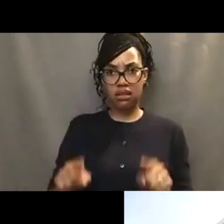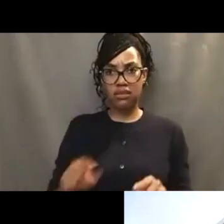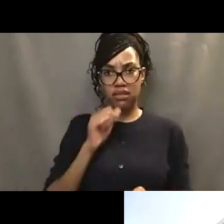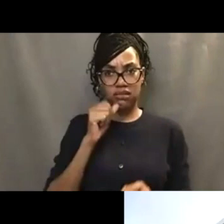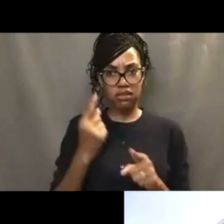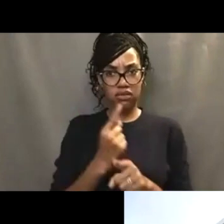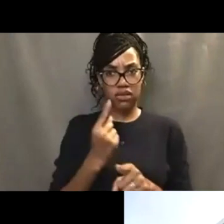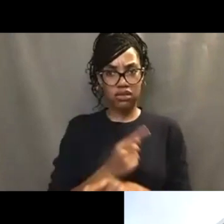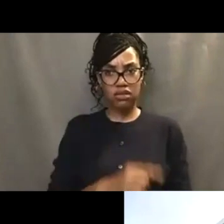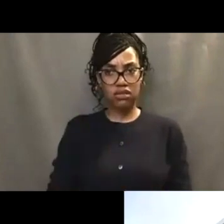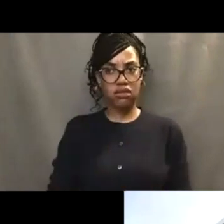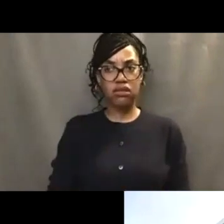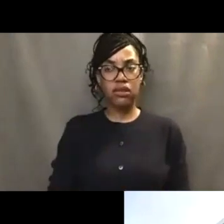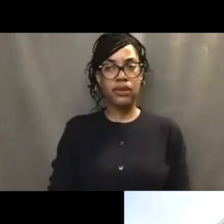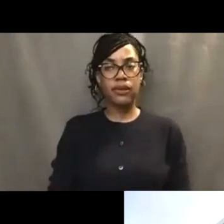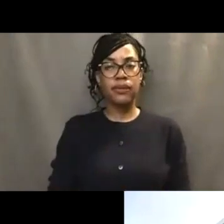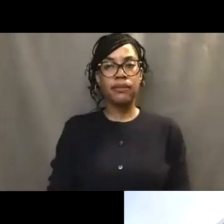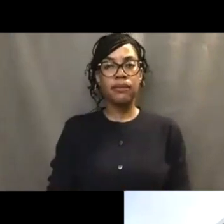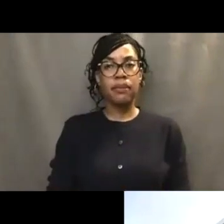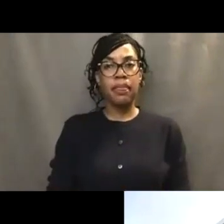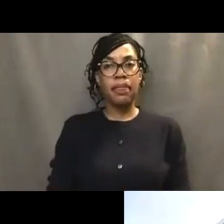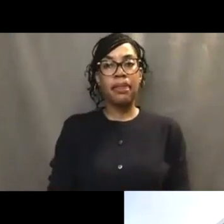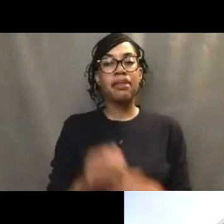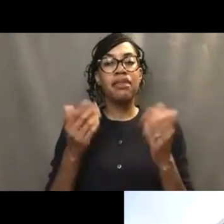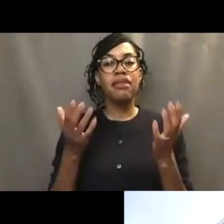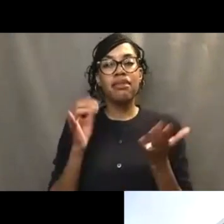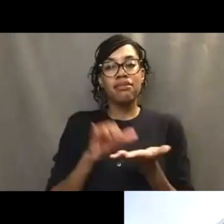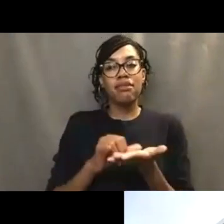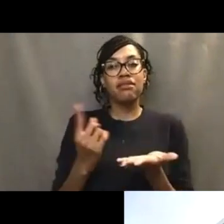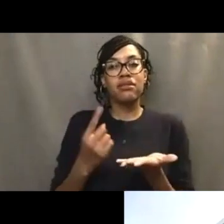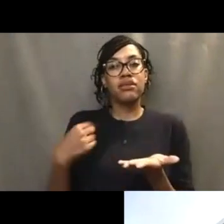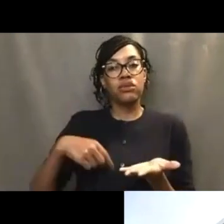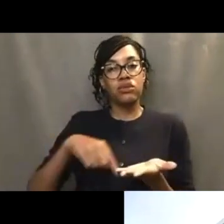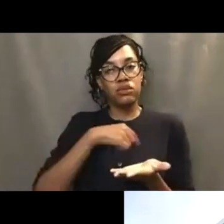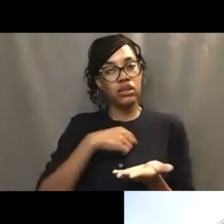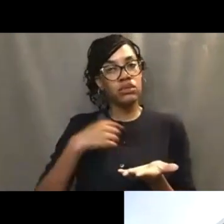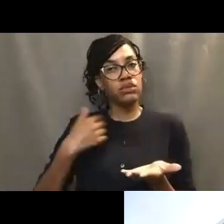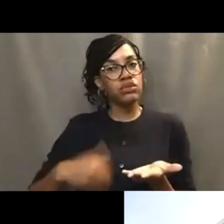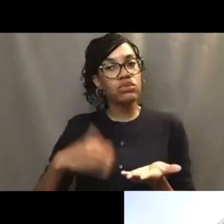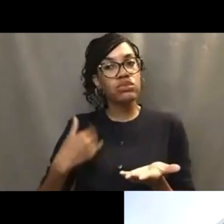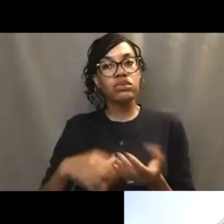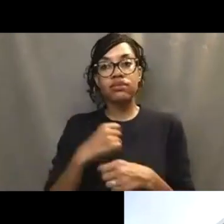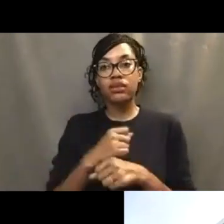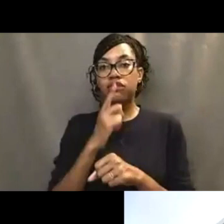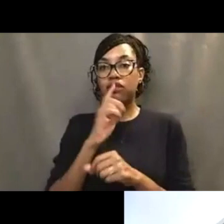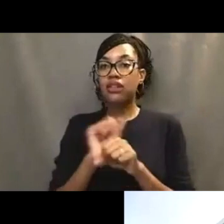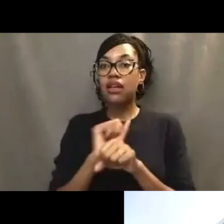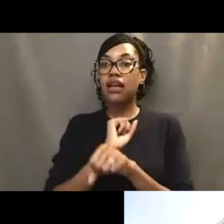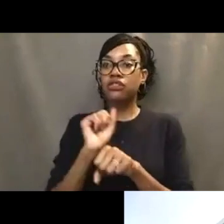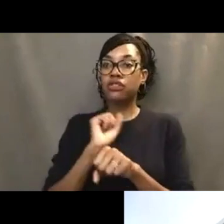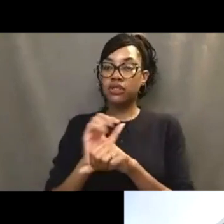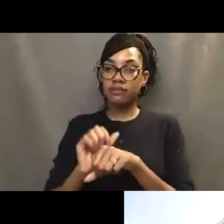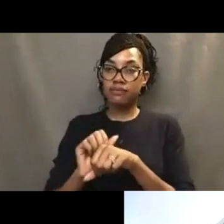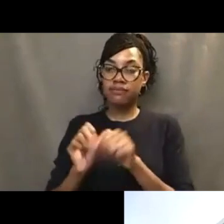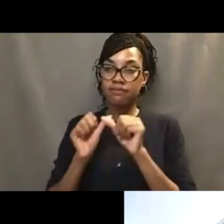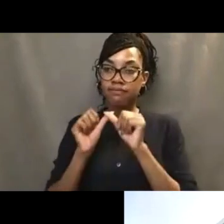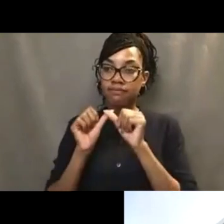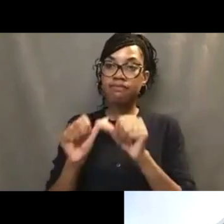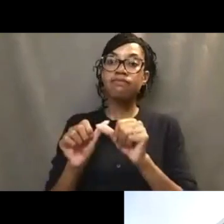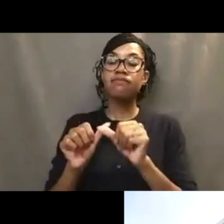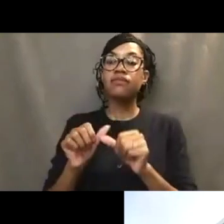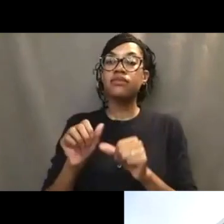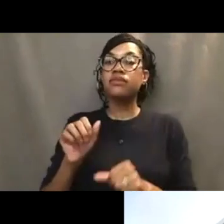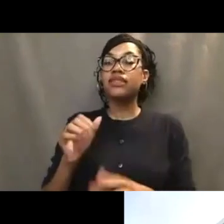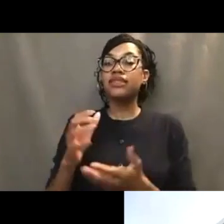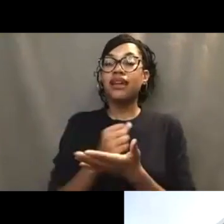And it's something that we made sure to actually reinstate salary schedules and also